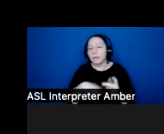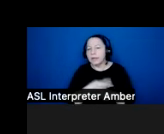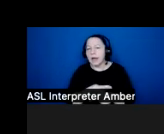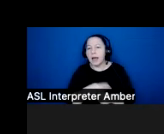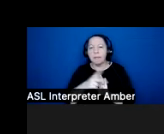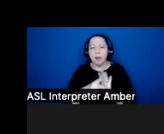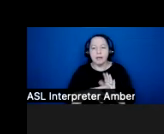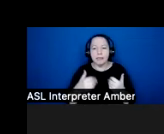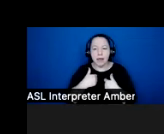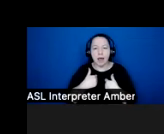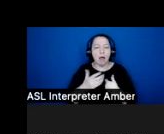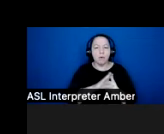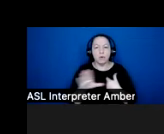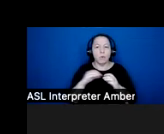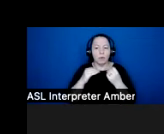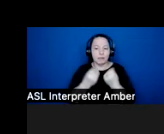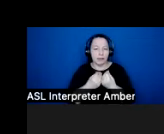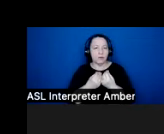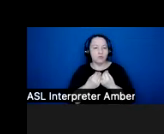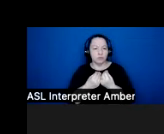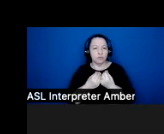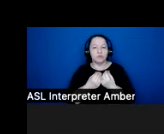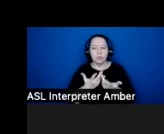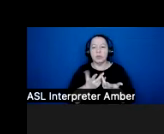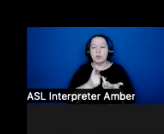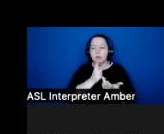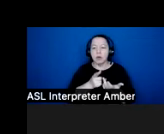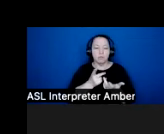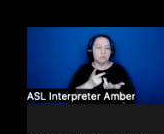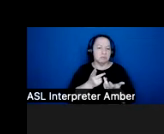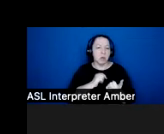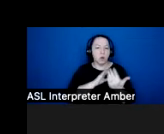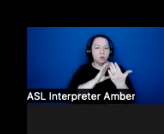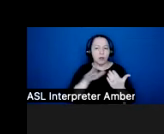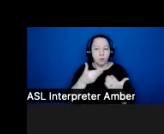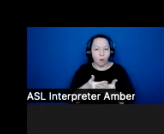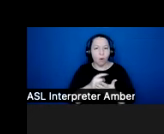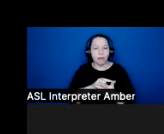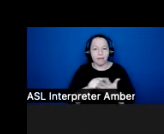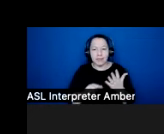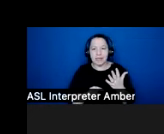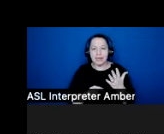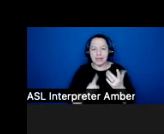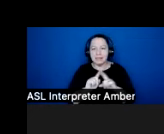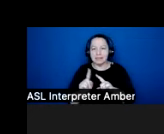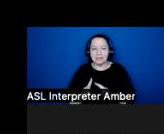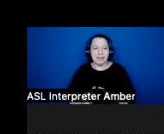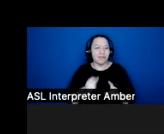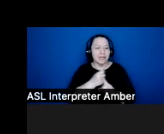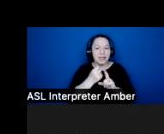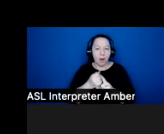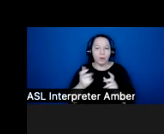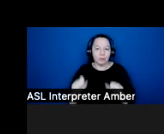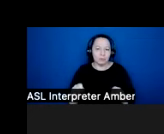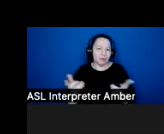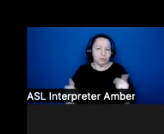have in your organization that addressed all these different